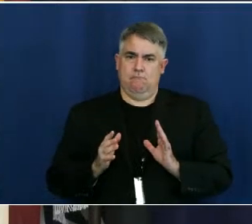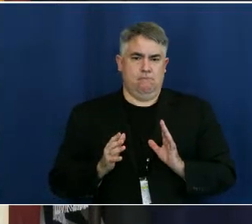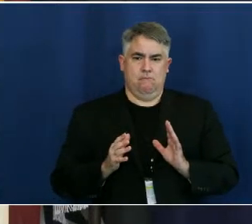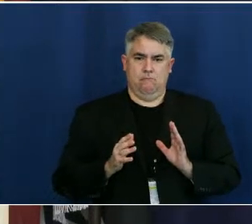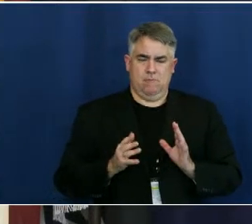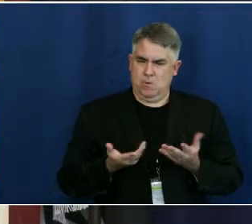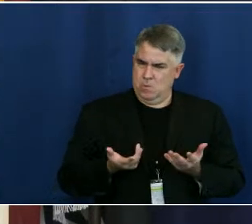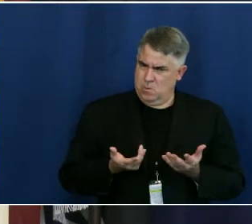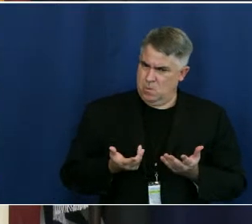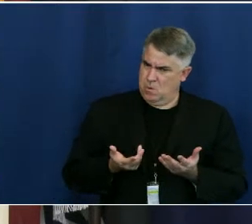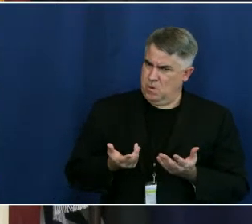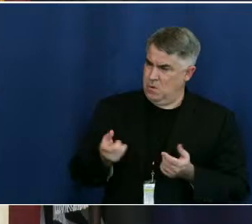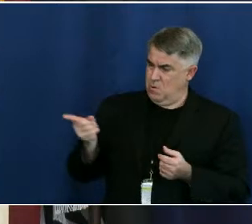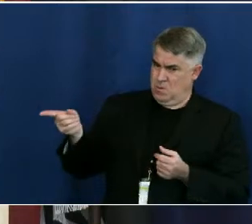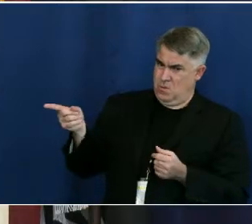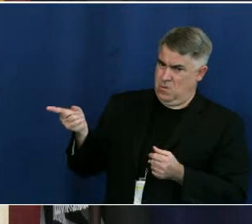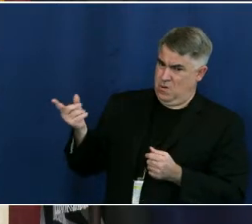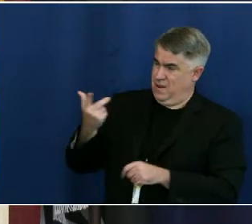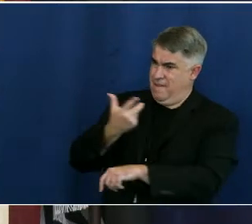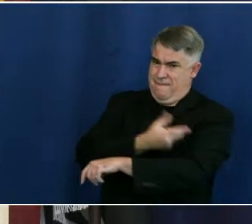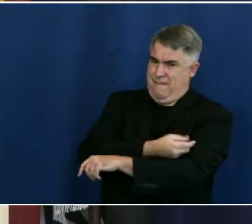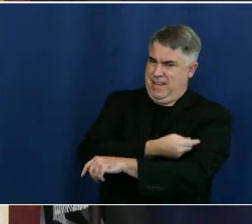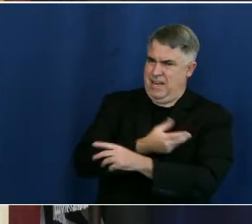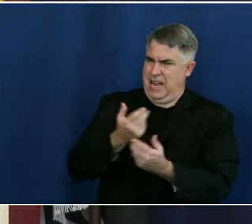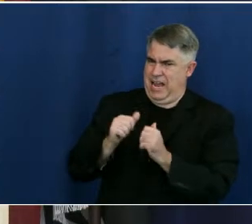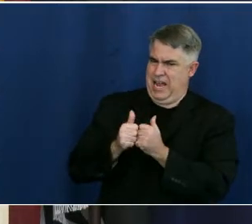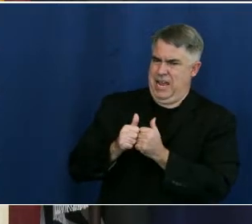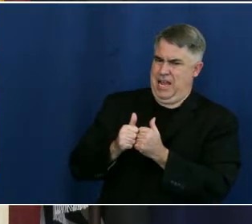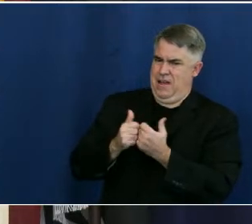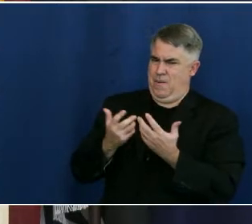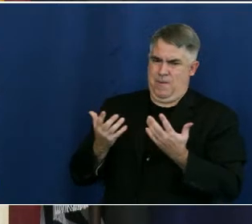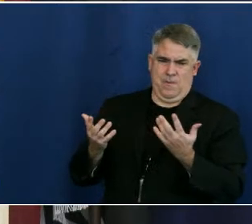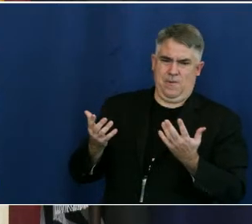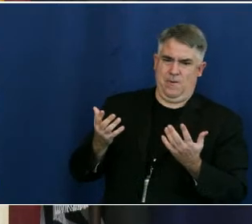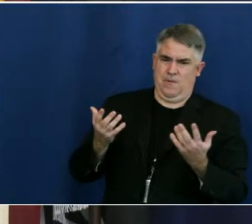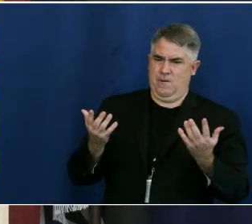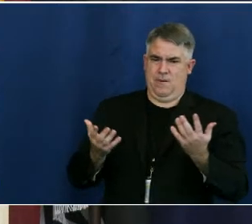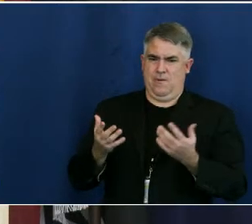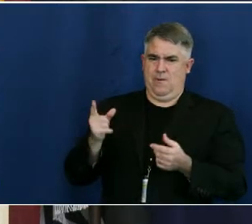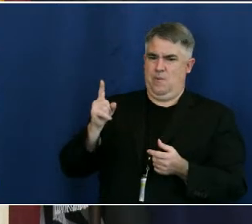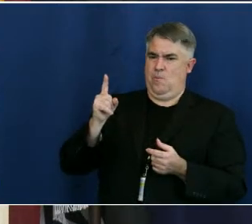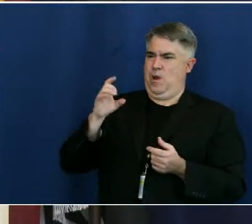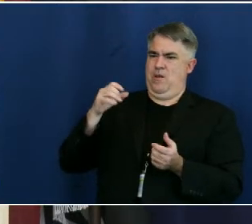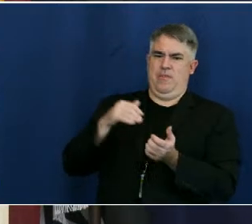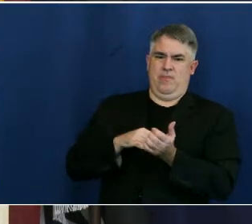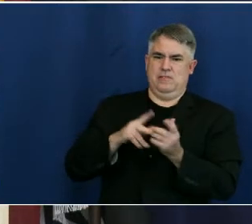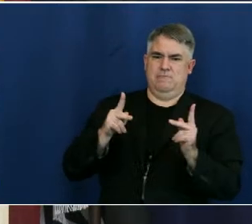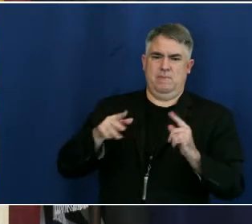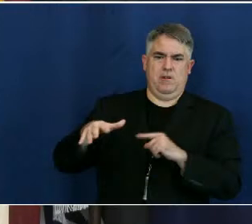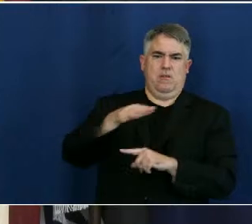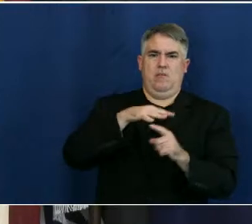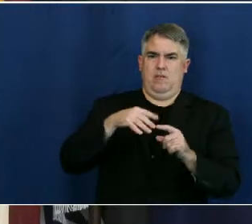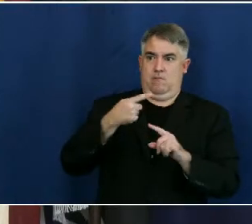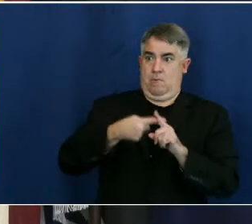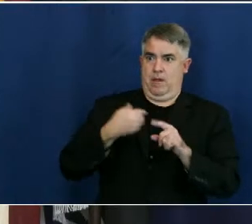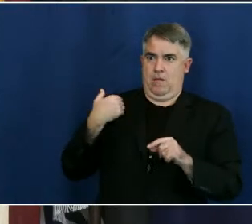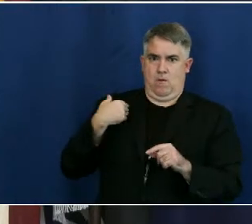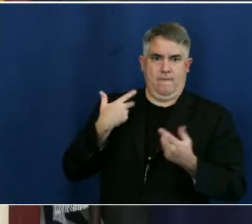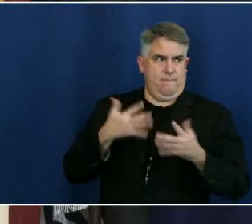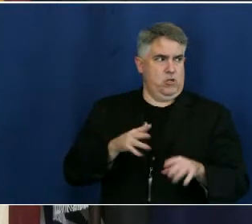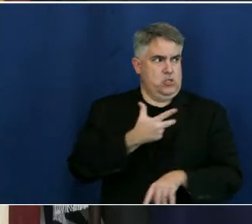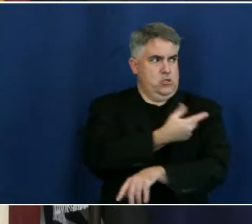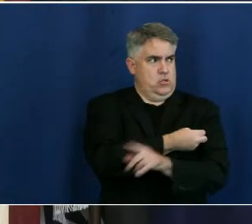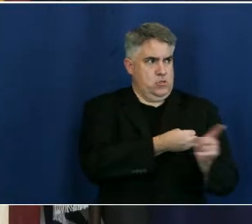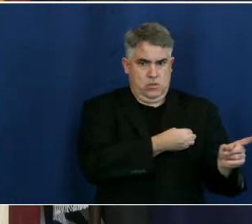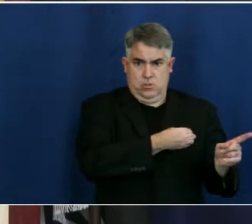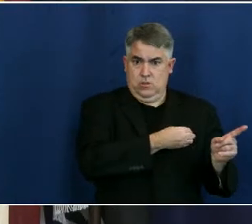vaccinated hundreds of thousands of people last month, and so it's the case then that there's going to be a lot